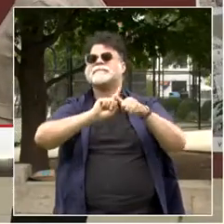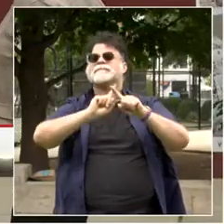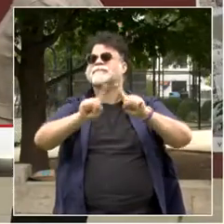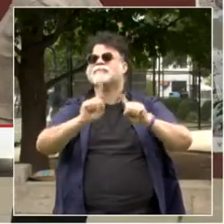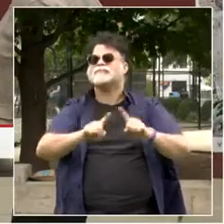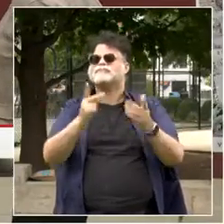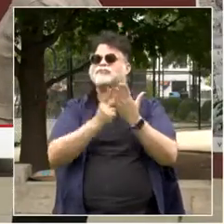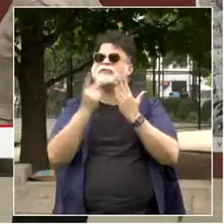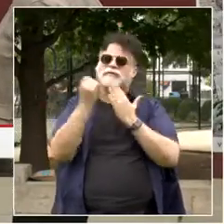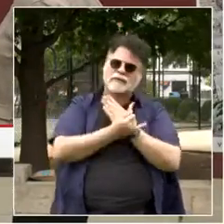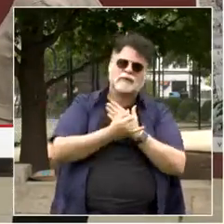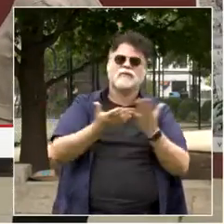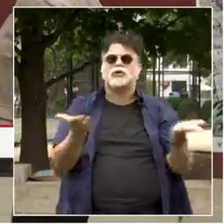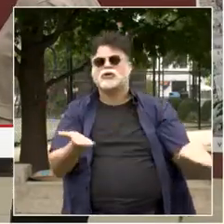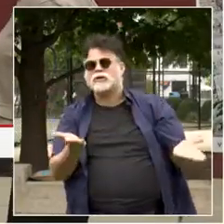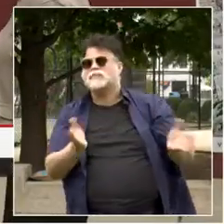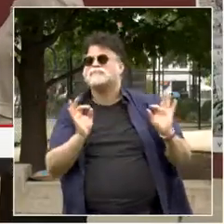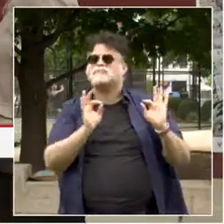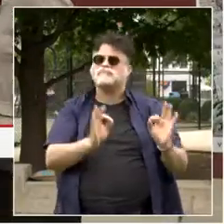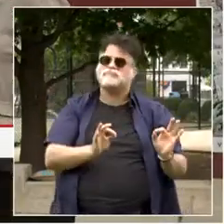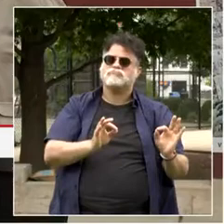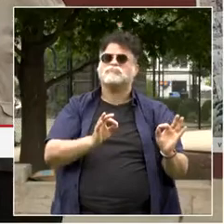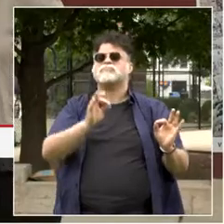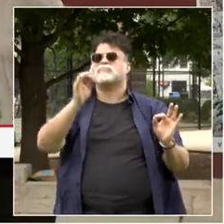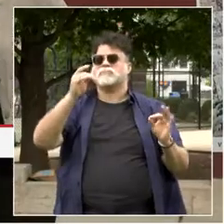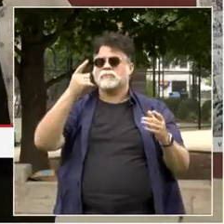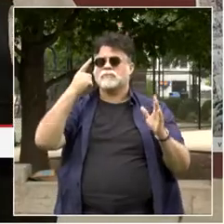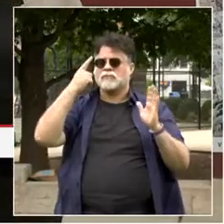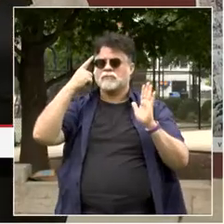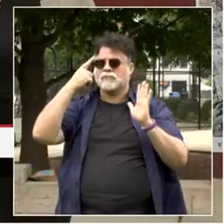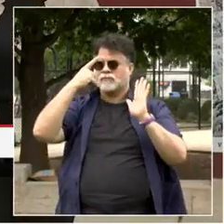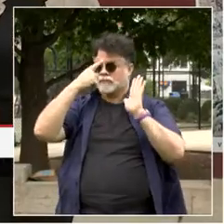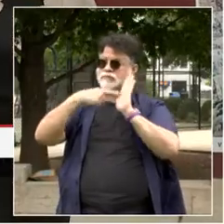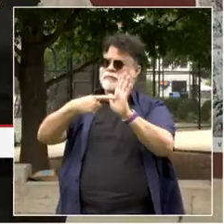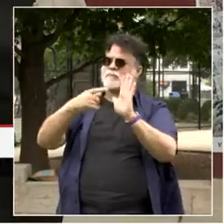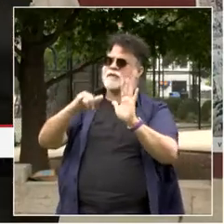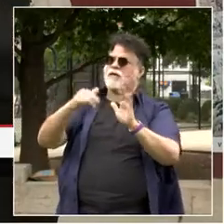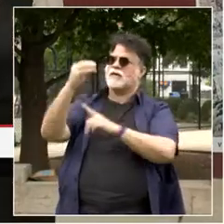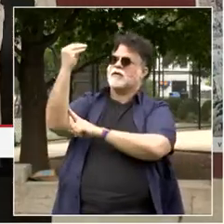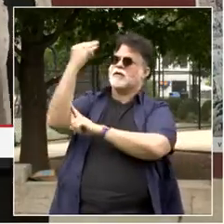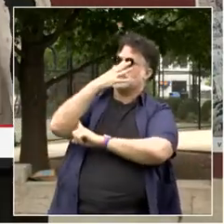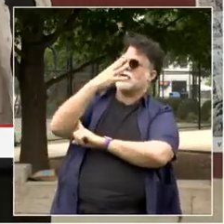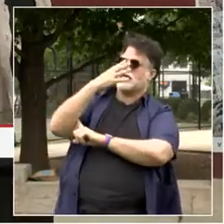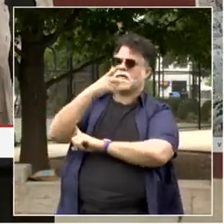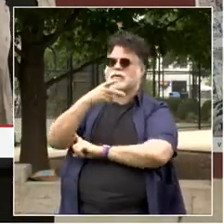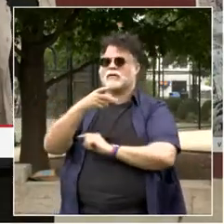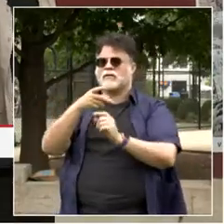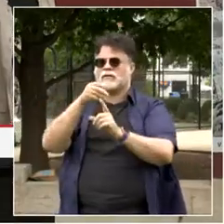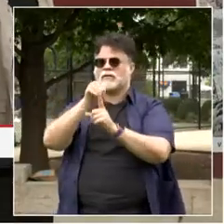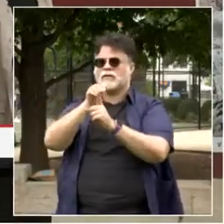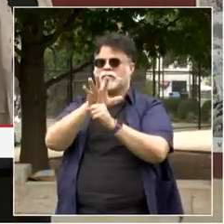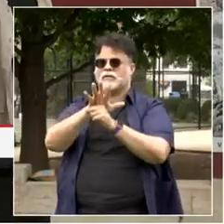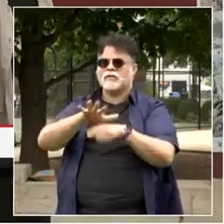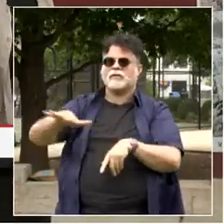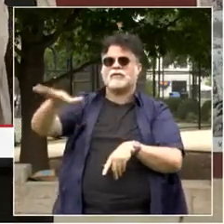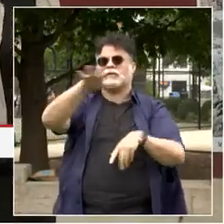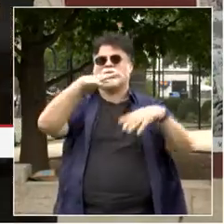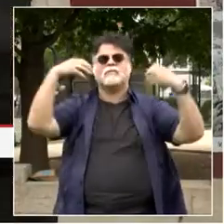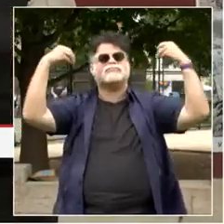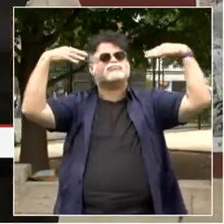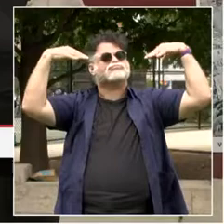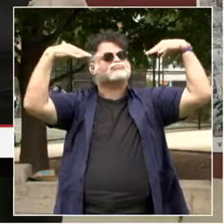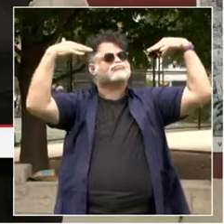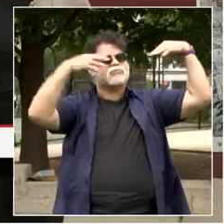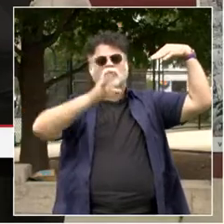include upgrades to the splash pad, the playground, the outdoor plazas, and also outdoor amenities that the residents love. So this new